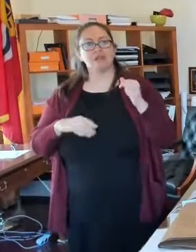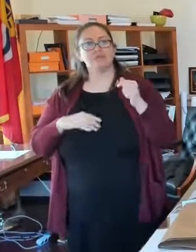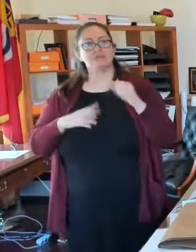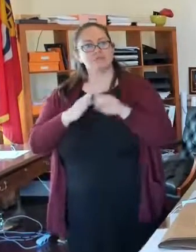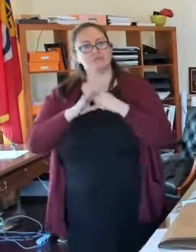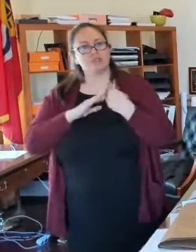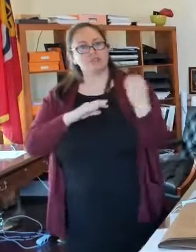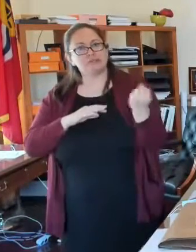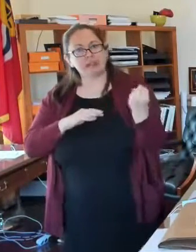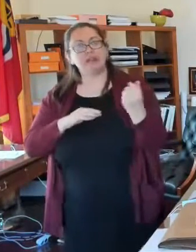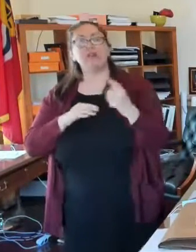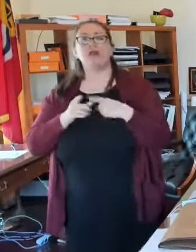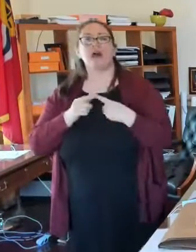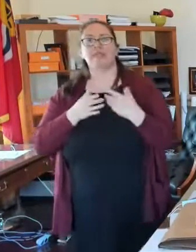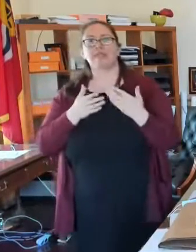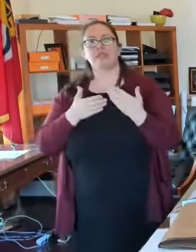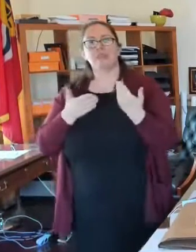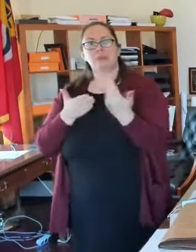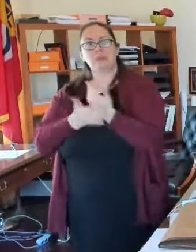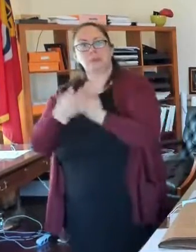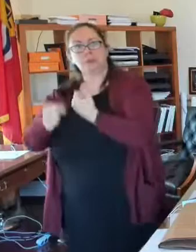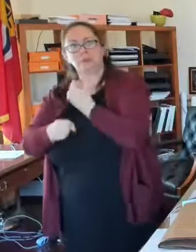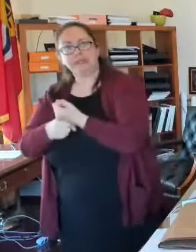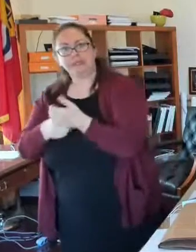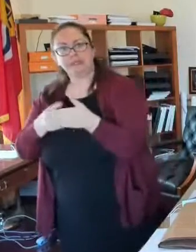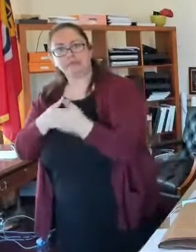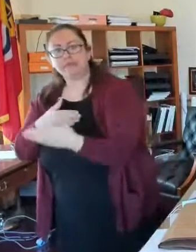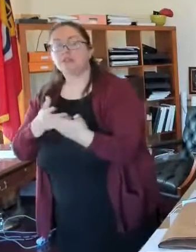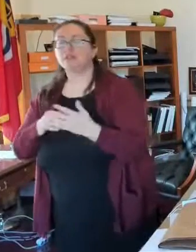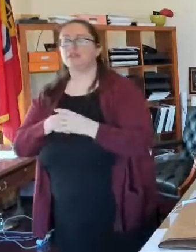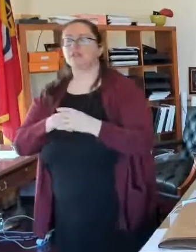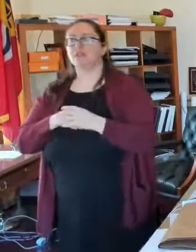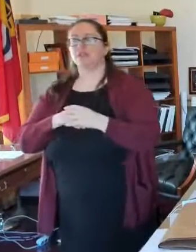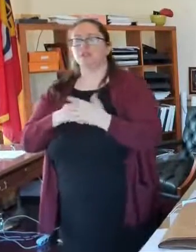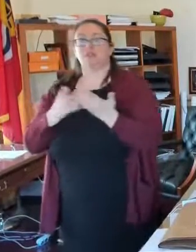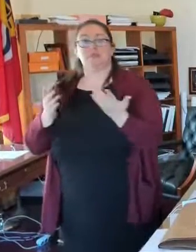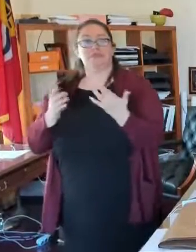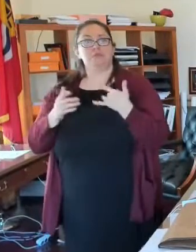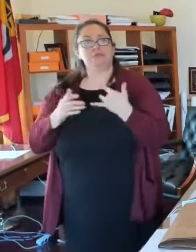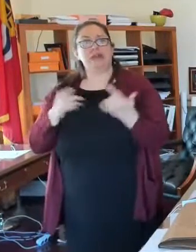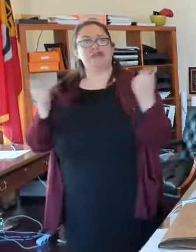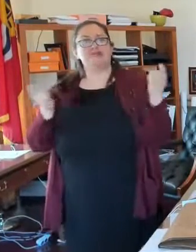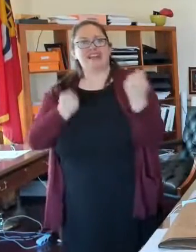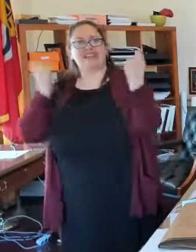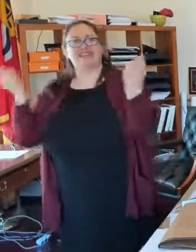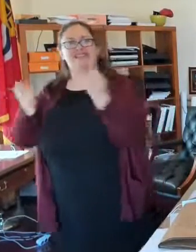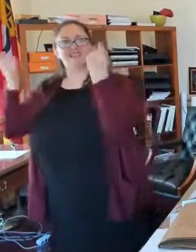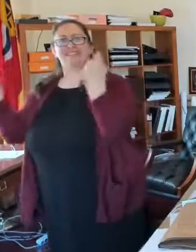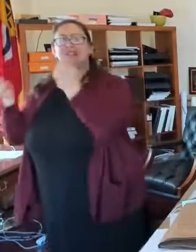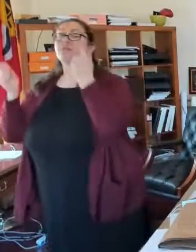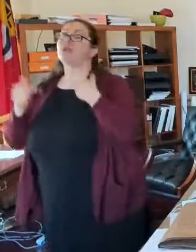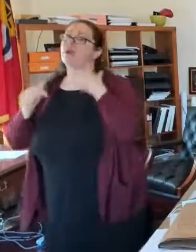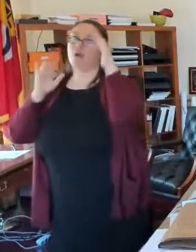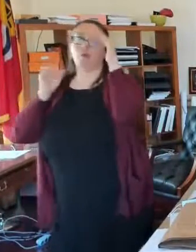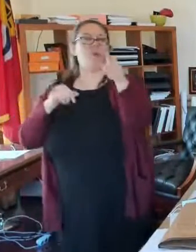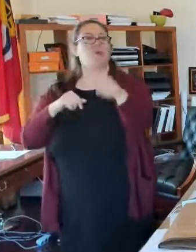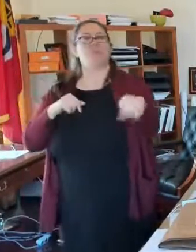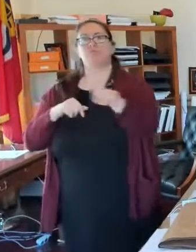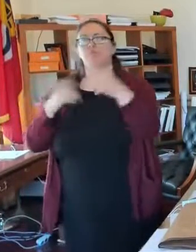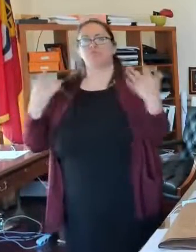into the new year. We know there are normally lots of celebrations. I hope all of you have adjusted